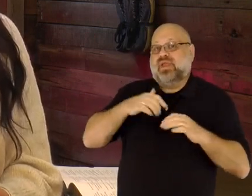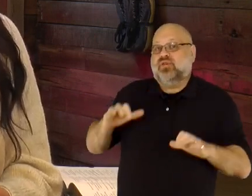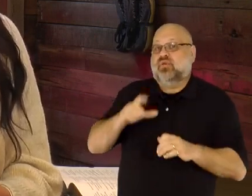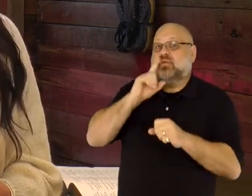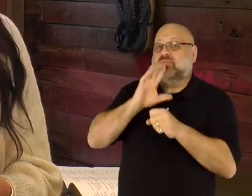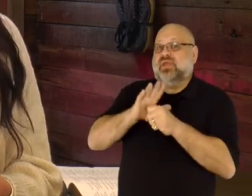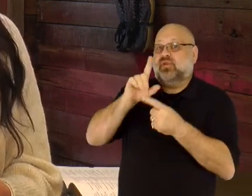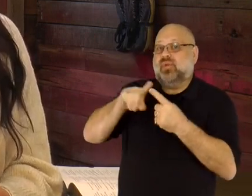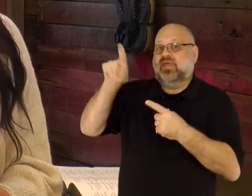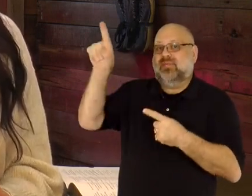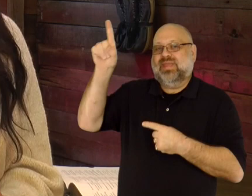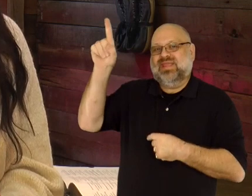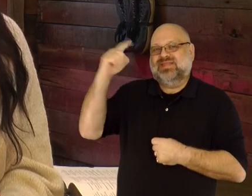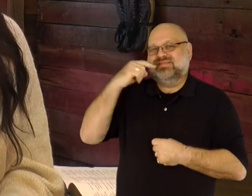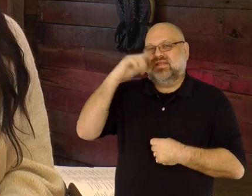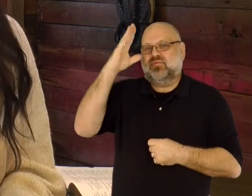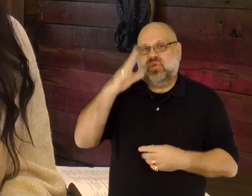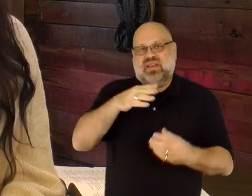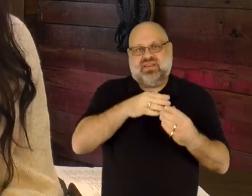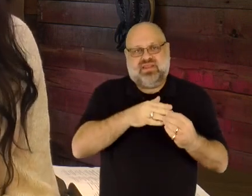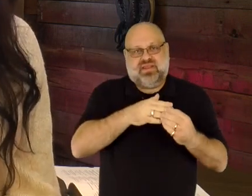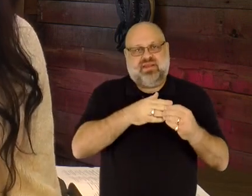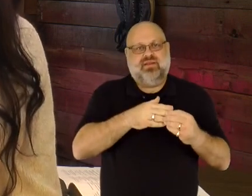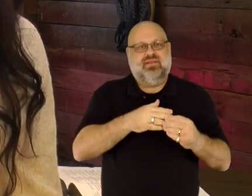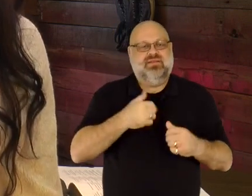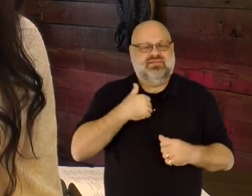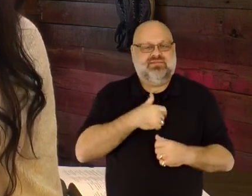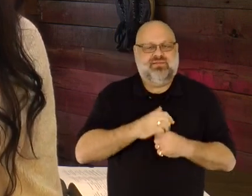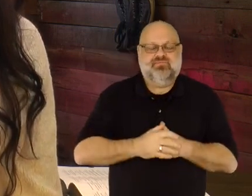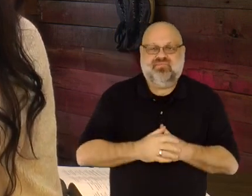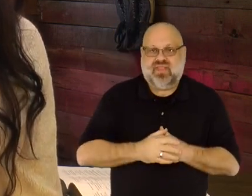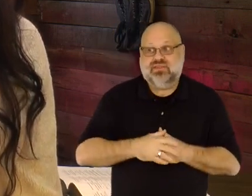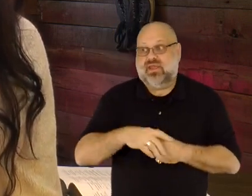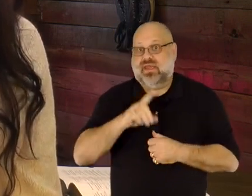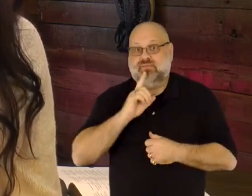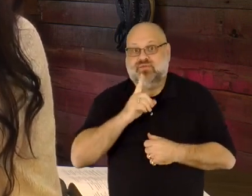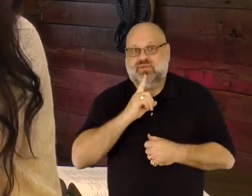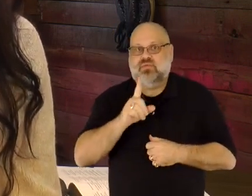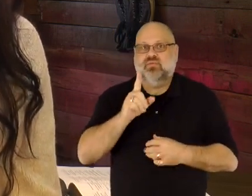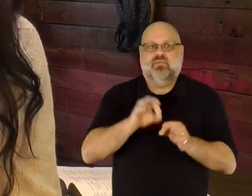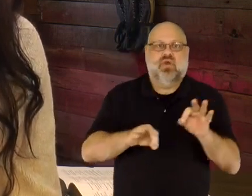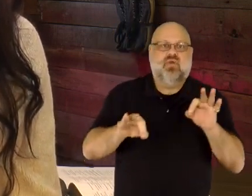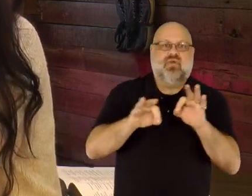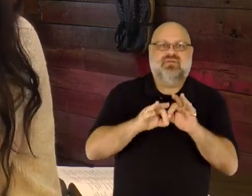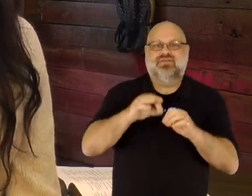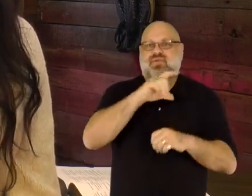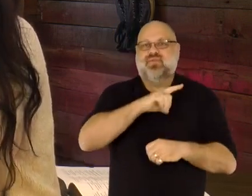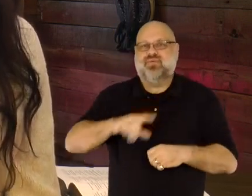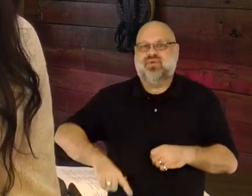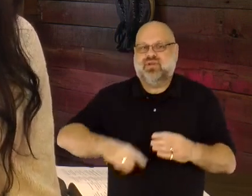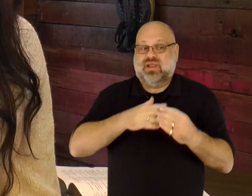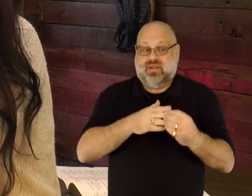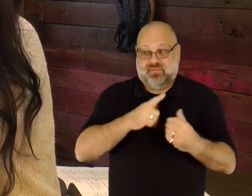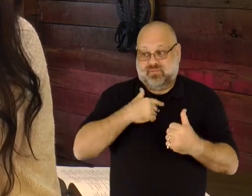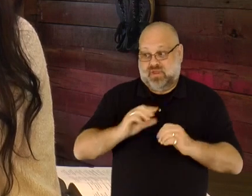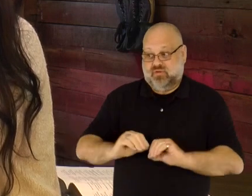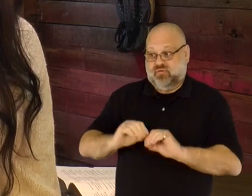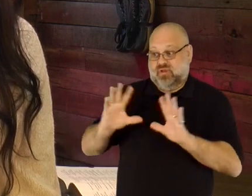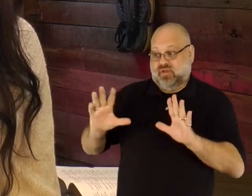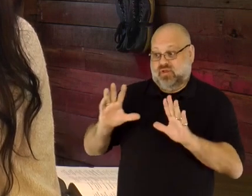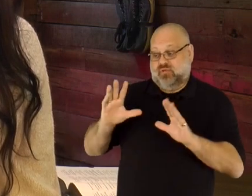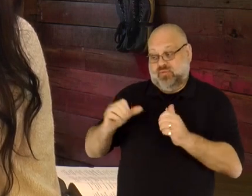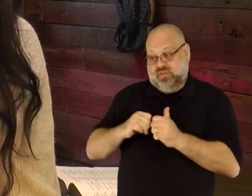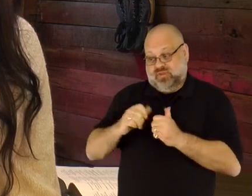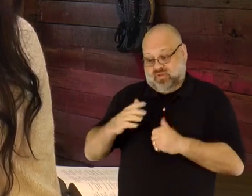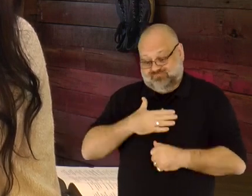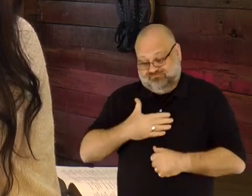says that he will lead us and he will guide us. Absolutely. And that's so important to have the Lord guide us. I mean, I'm going to be transparent